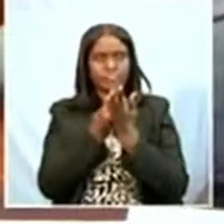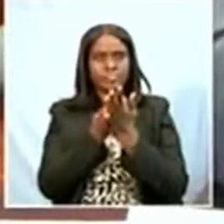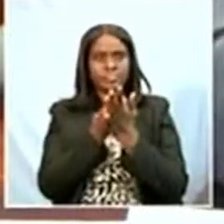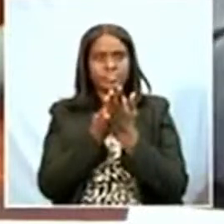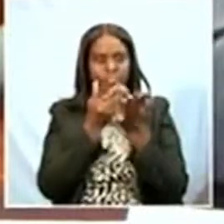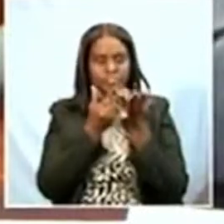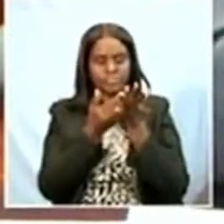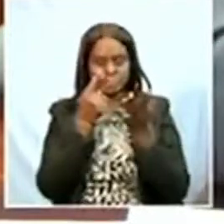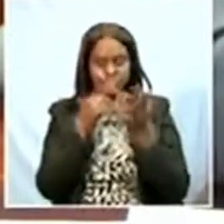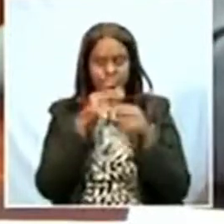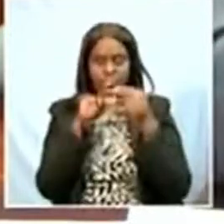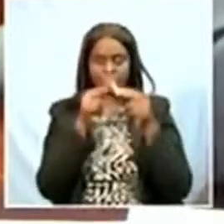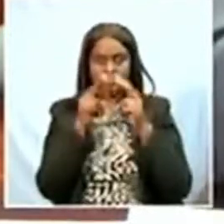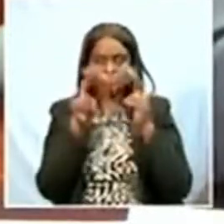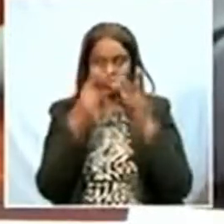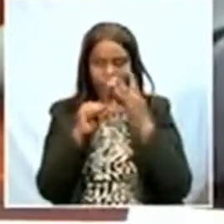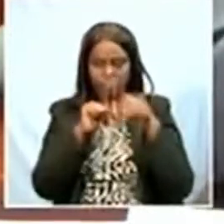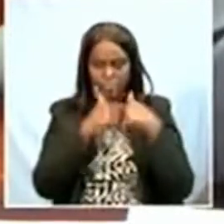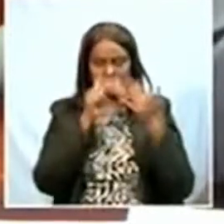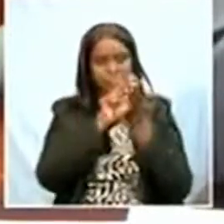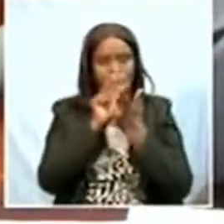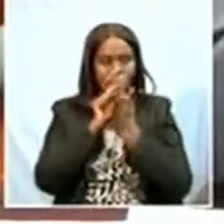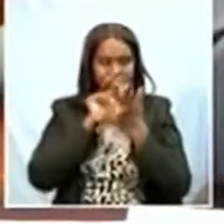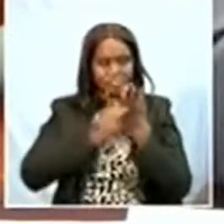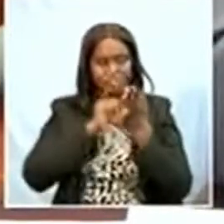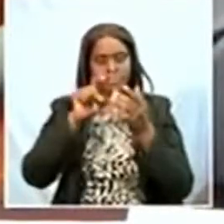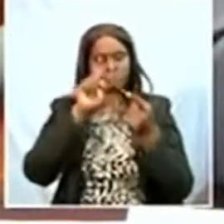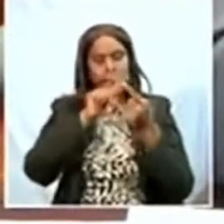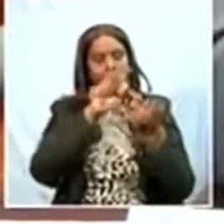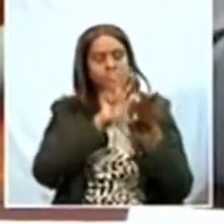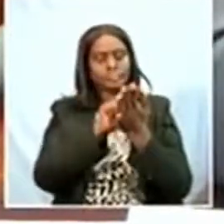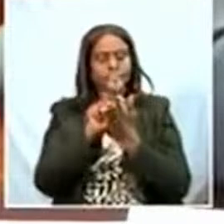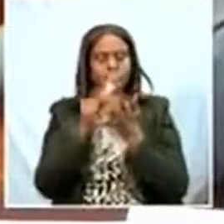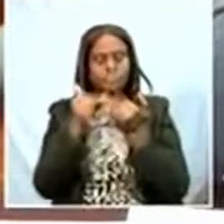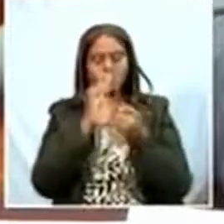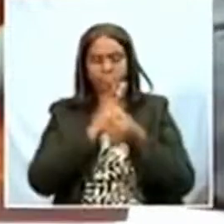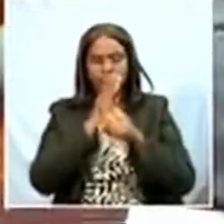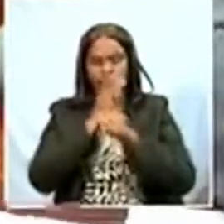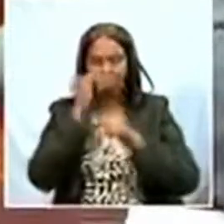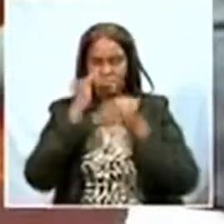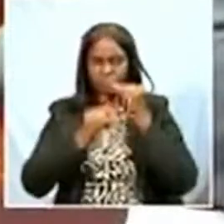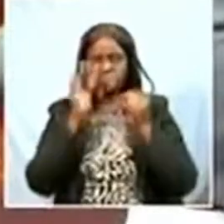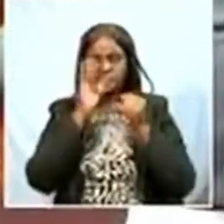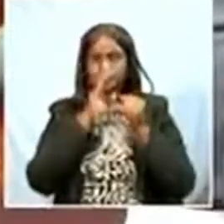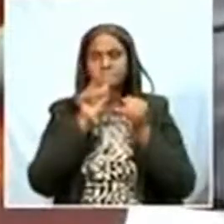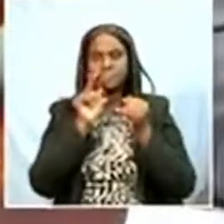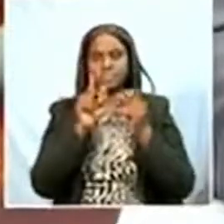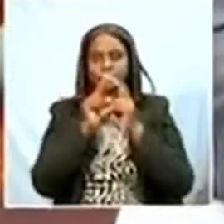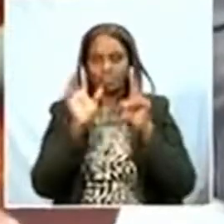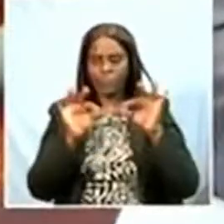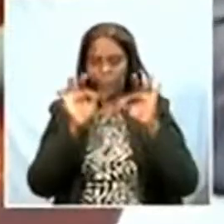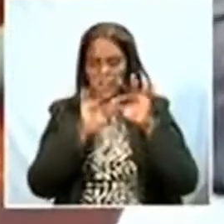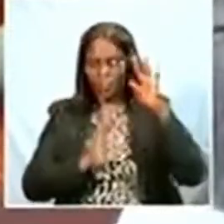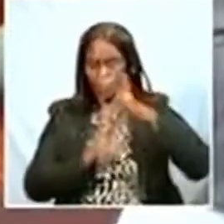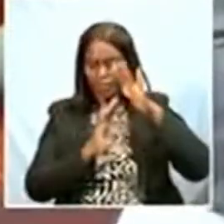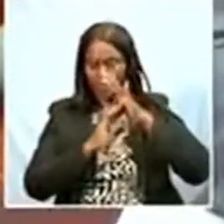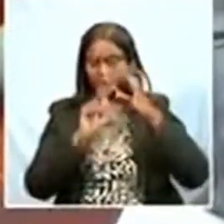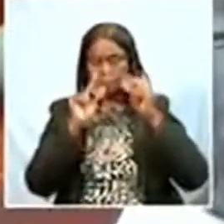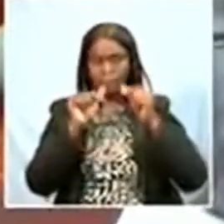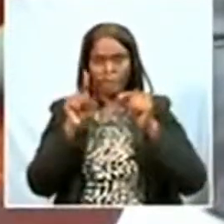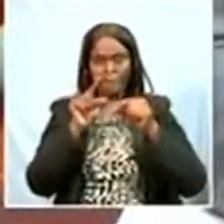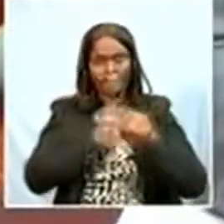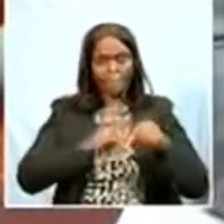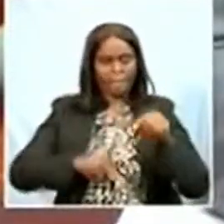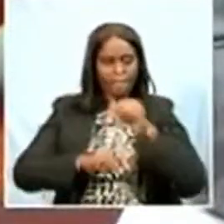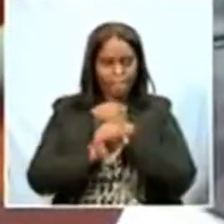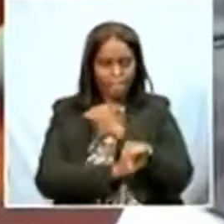Yes, so what we signed, we need to ratify now, so that once the necessary threshold is reached by the member